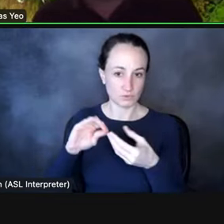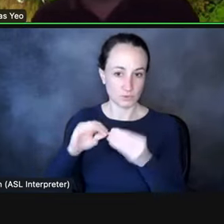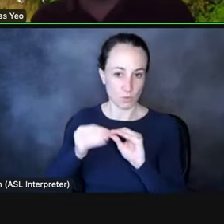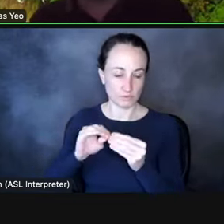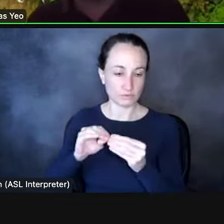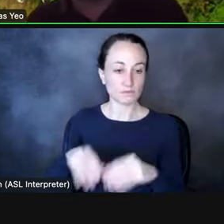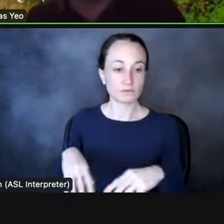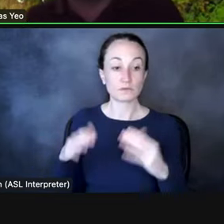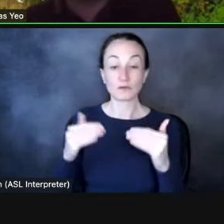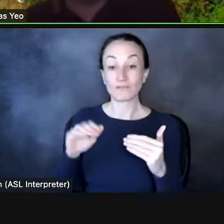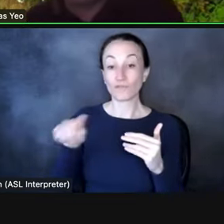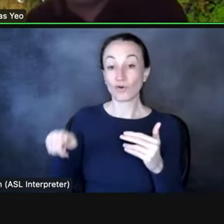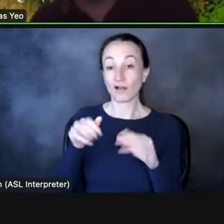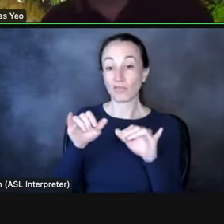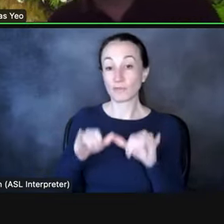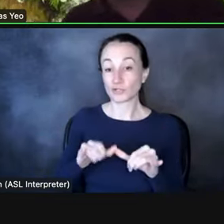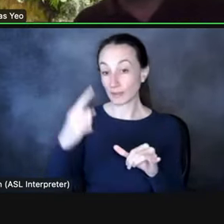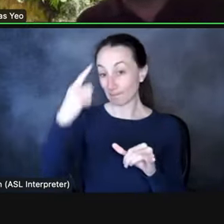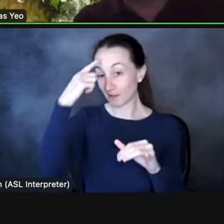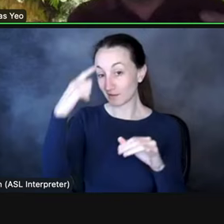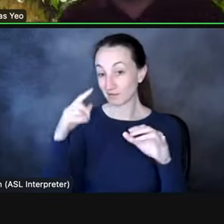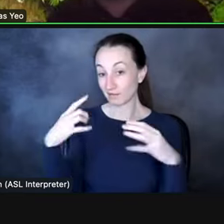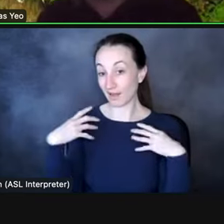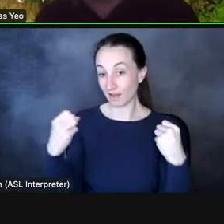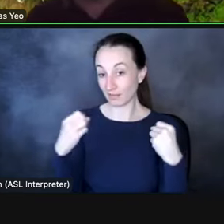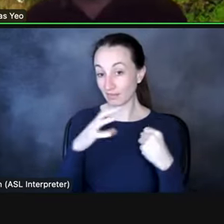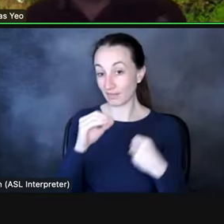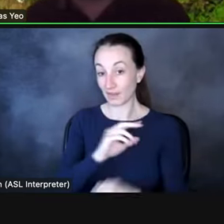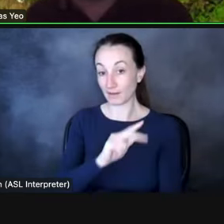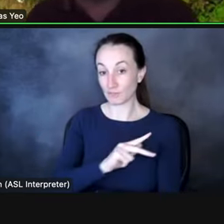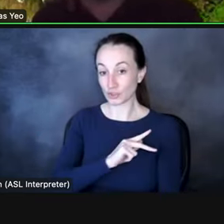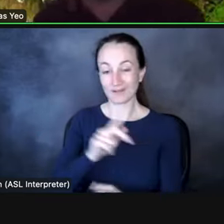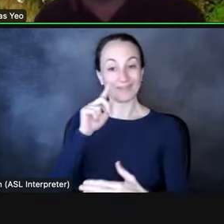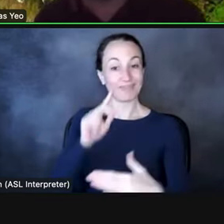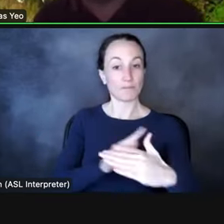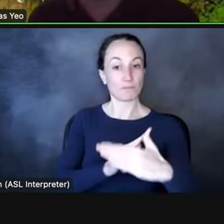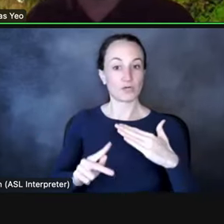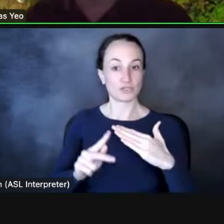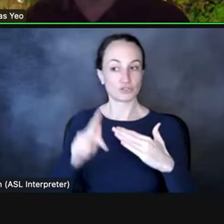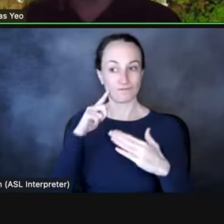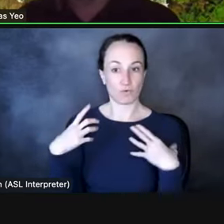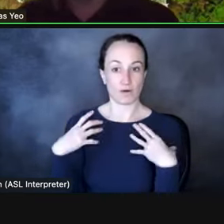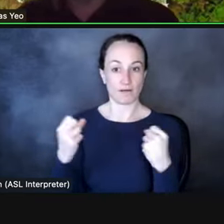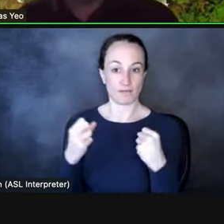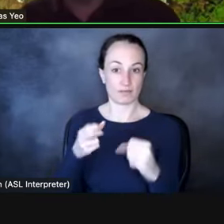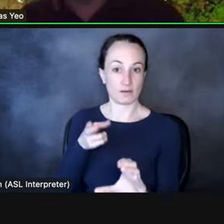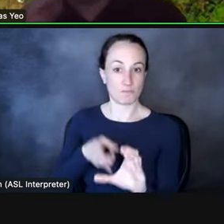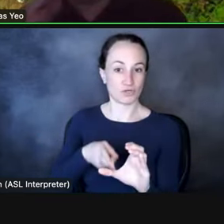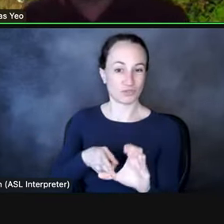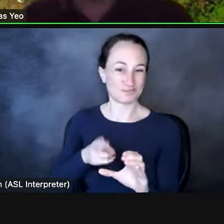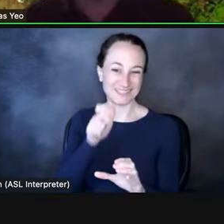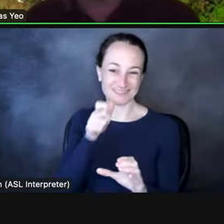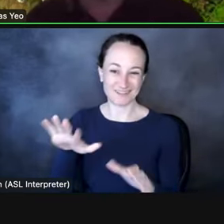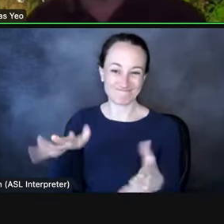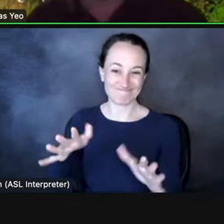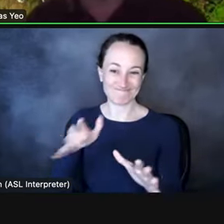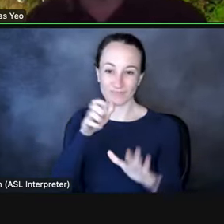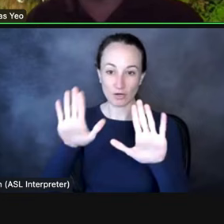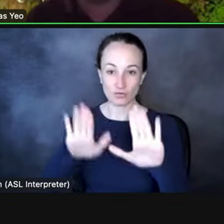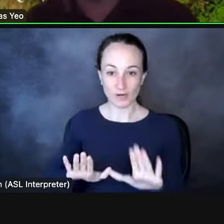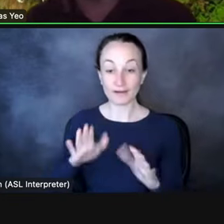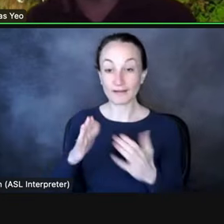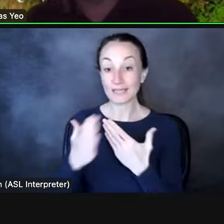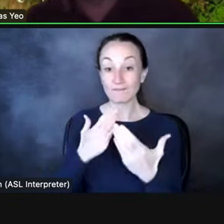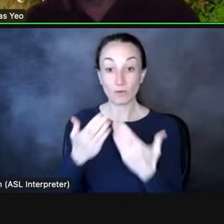measures such as mental health and personality, the prediction in healthy participants is not so good, even though the prediction performance is better